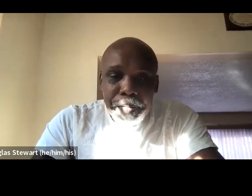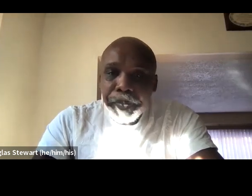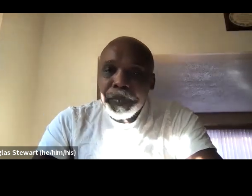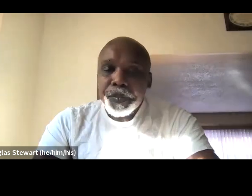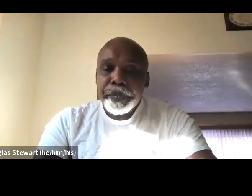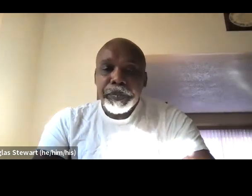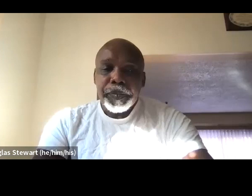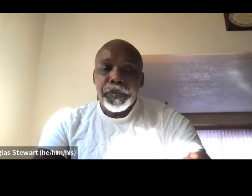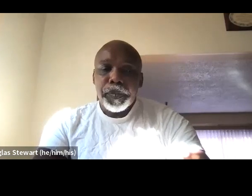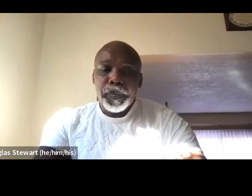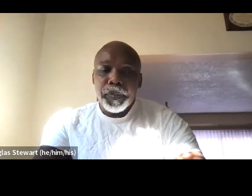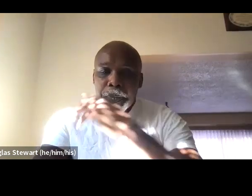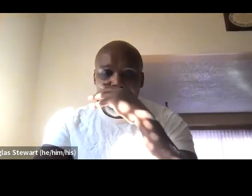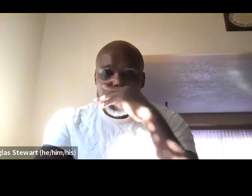Yeah,